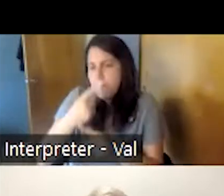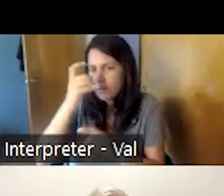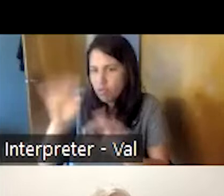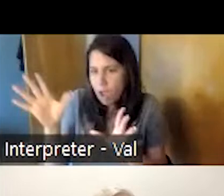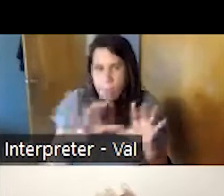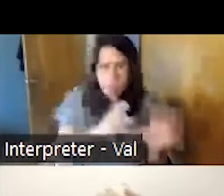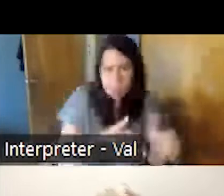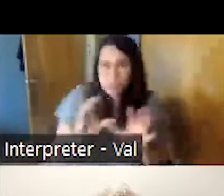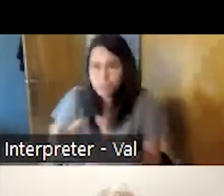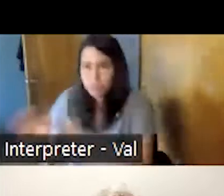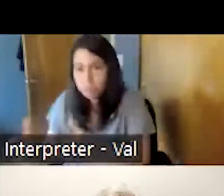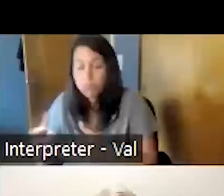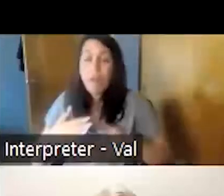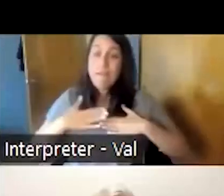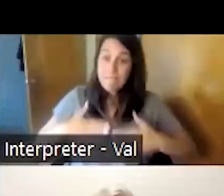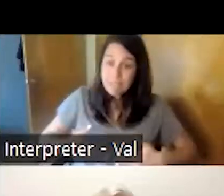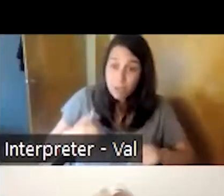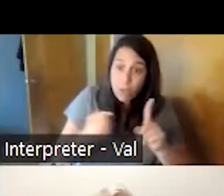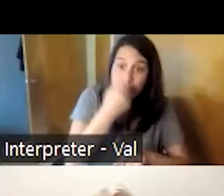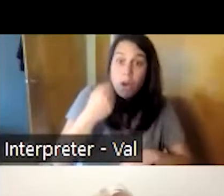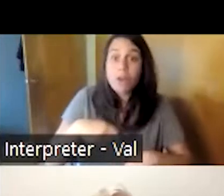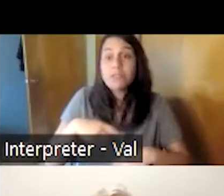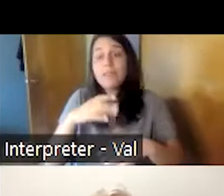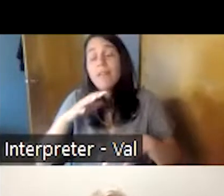physical assault, sexual assault, accidents, and so on.